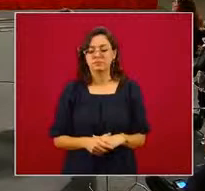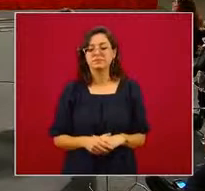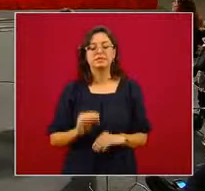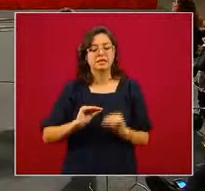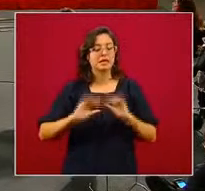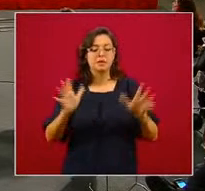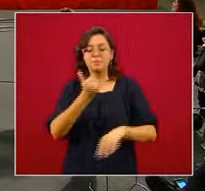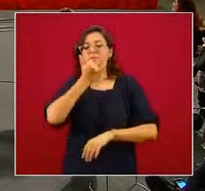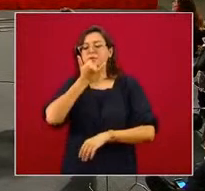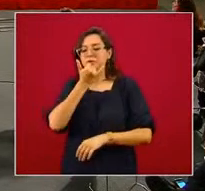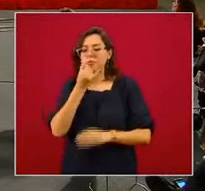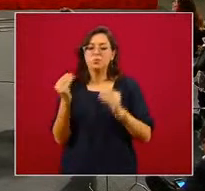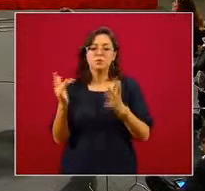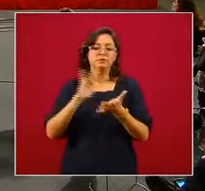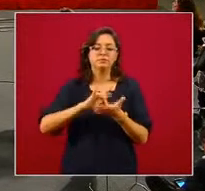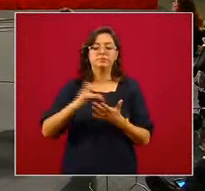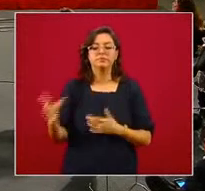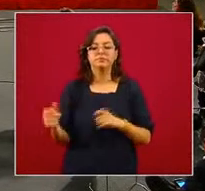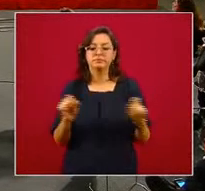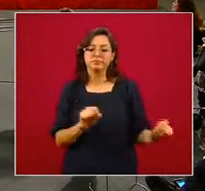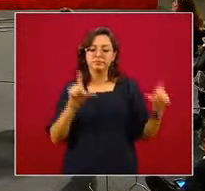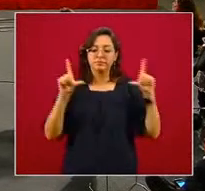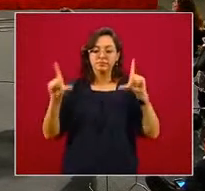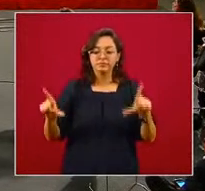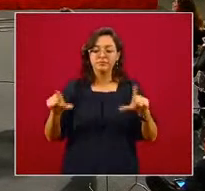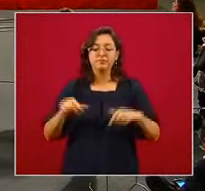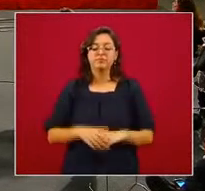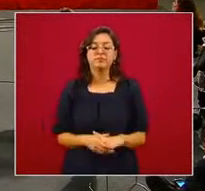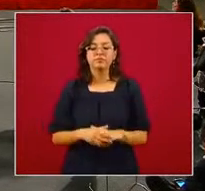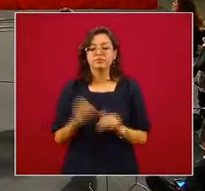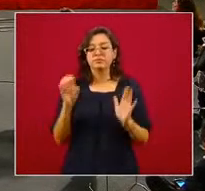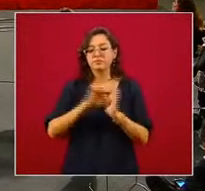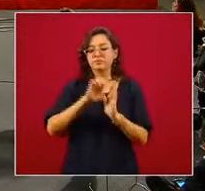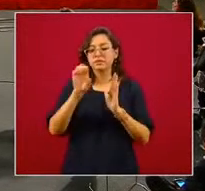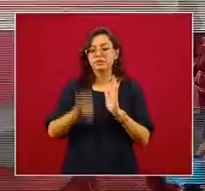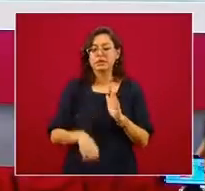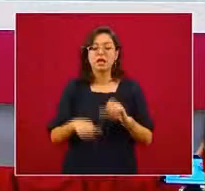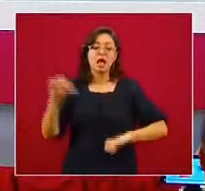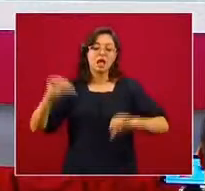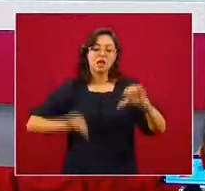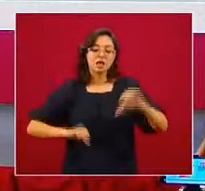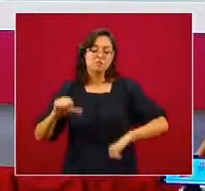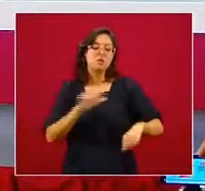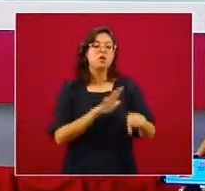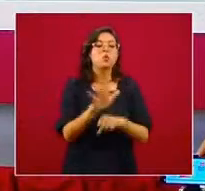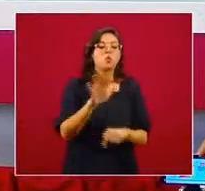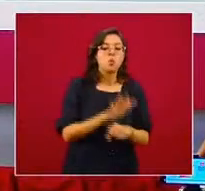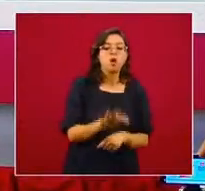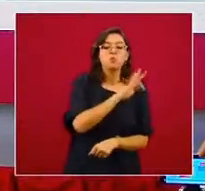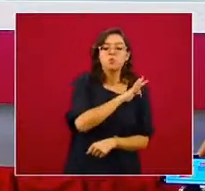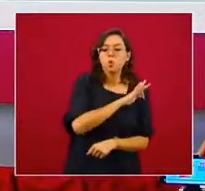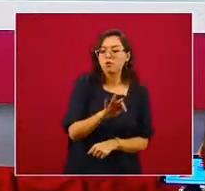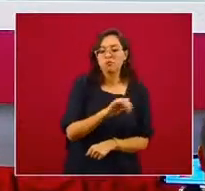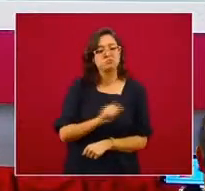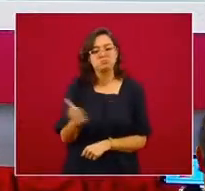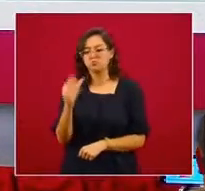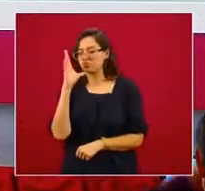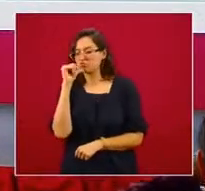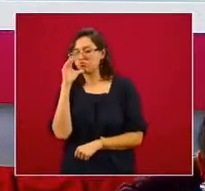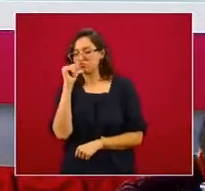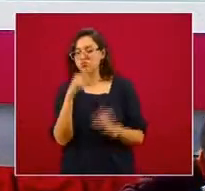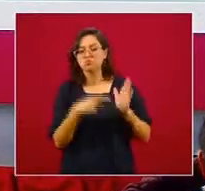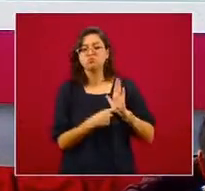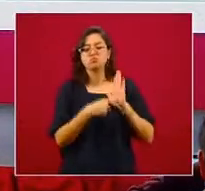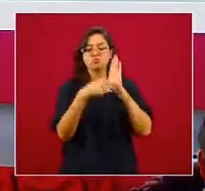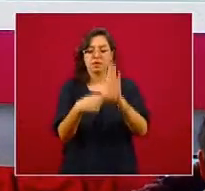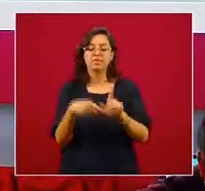I'd forgotten about this slide. These are specific activities of the activities